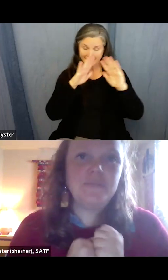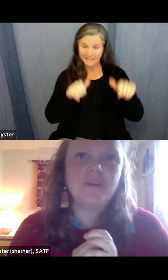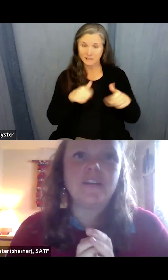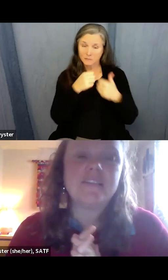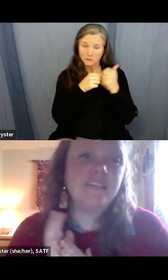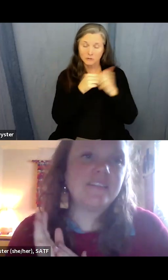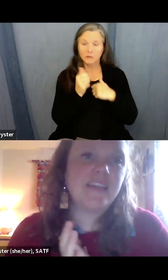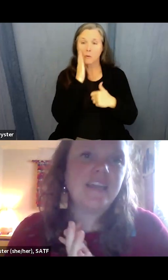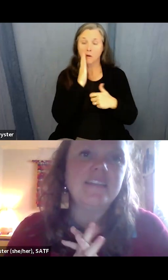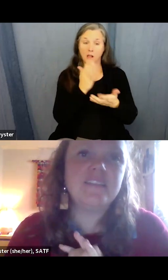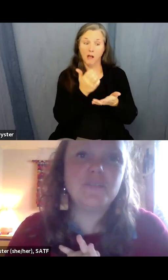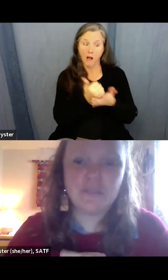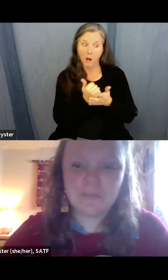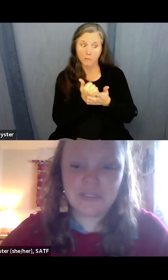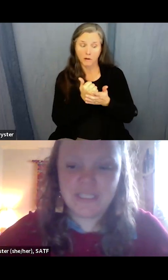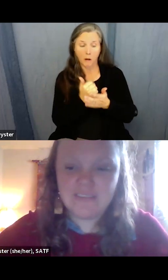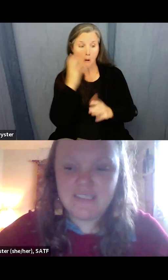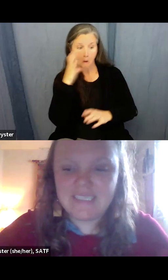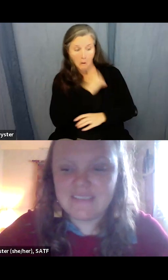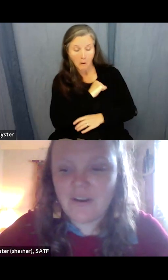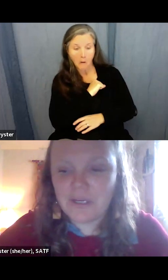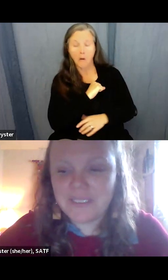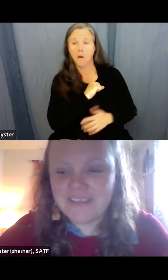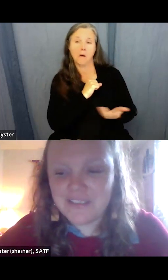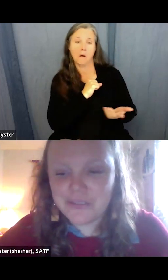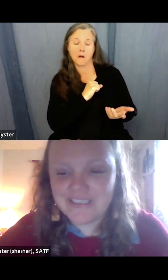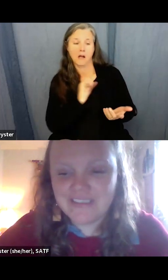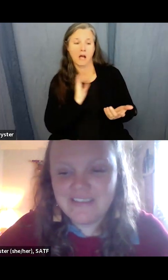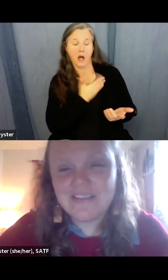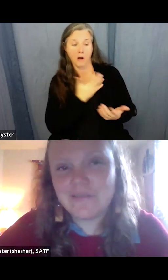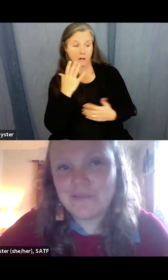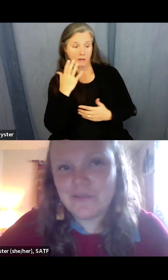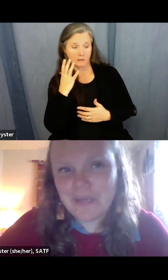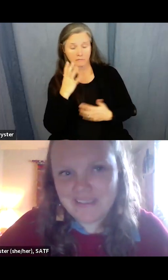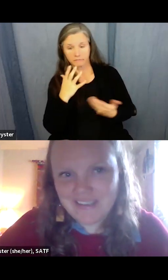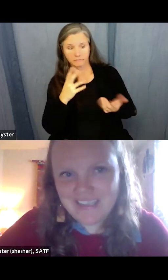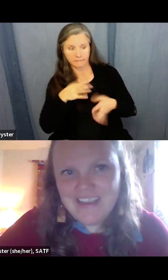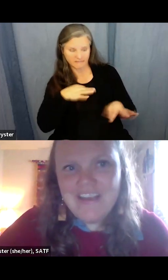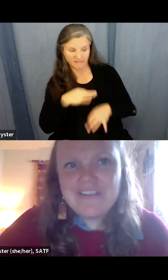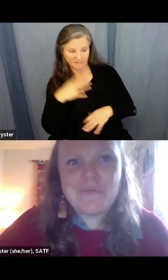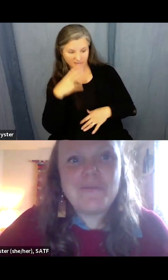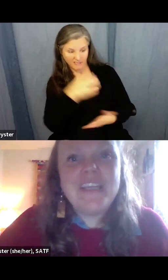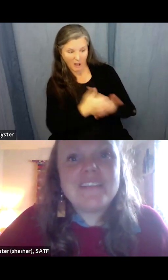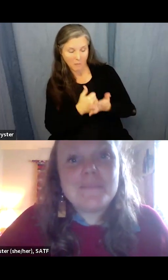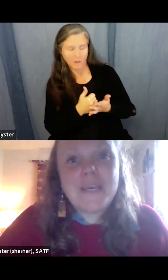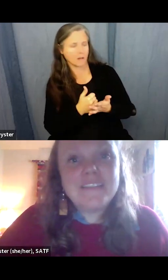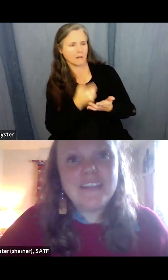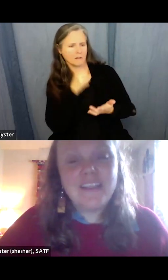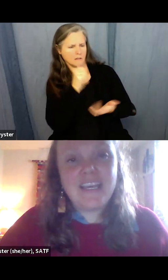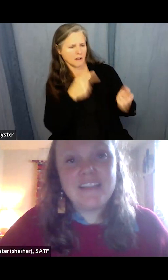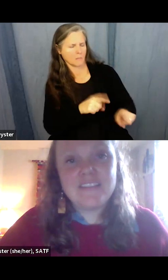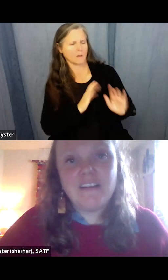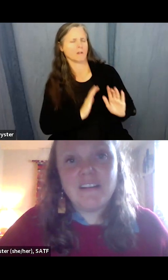case you are not seeing the slide, institutional betrayal is harm an institution does to those who depend on it. So when we